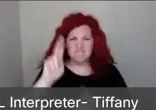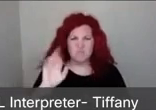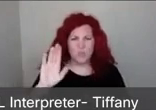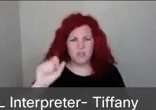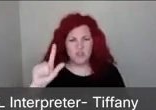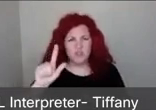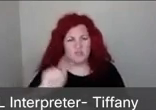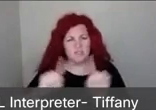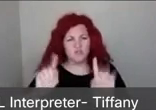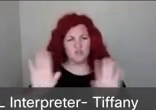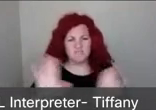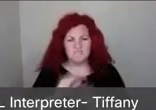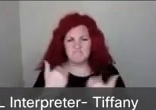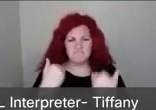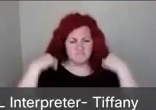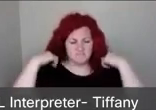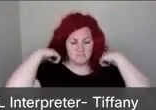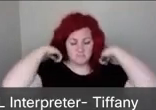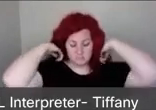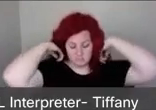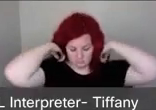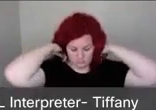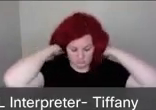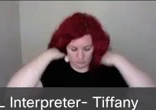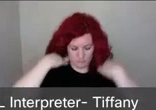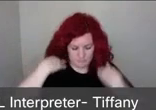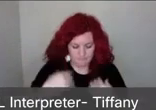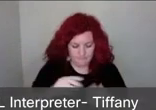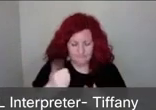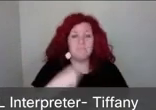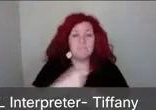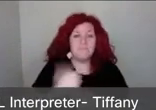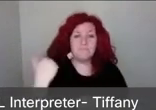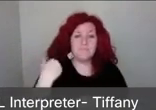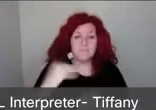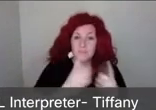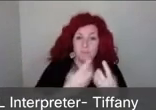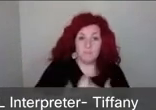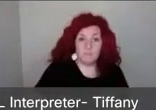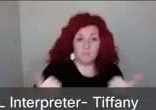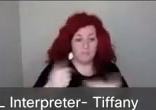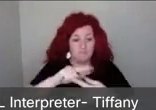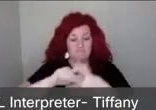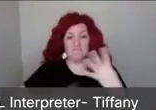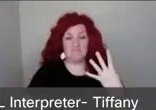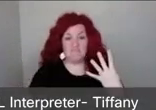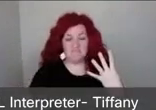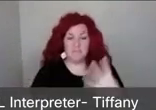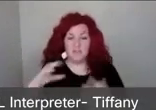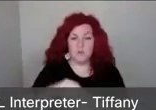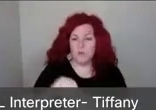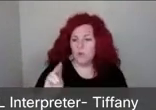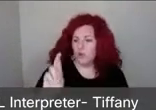differences. 10 years ago, our district was divided up into four other districts, all of which included urban